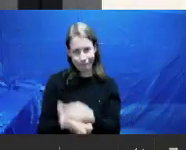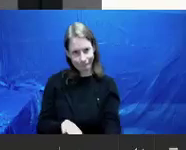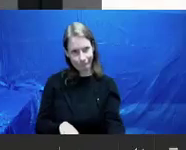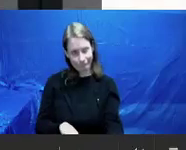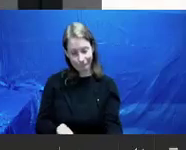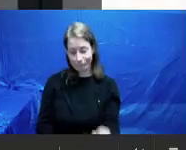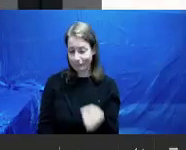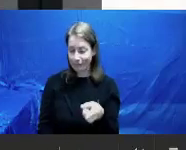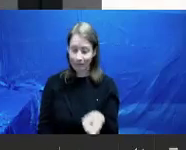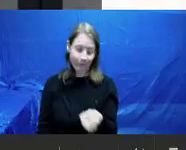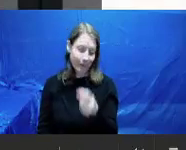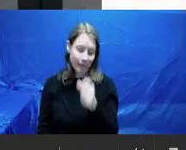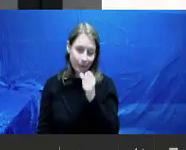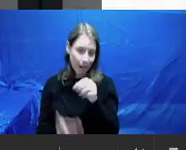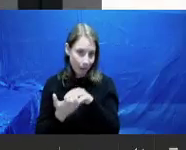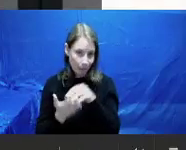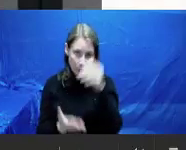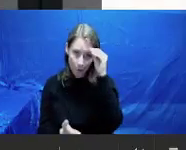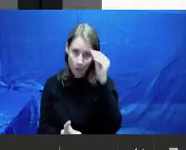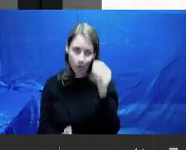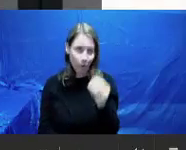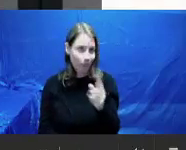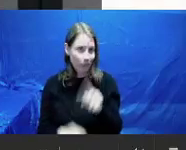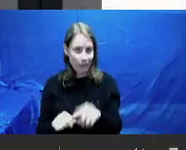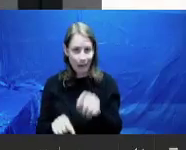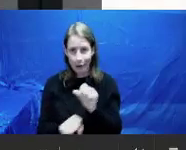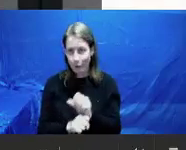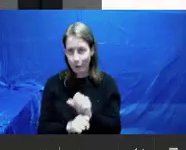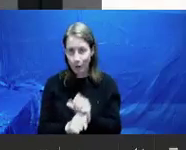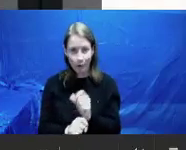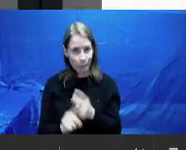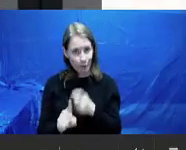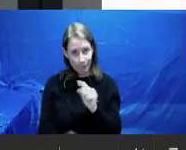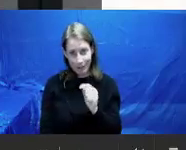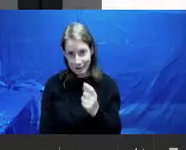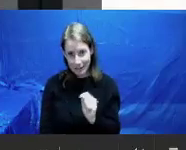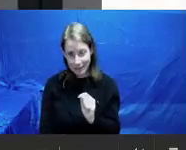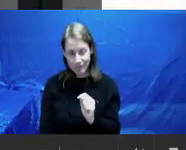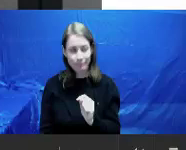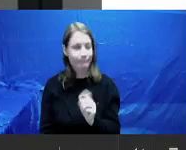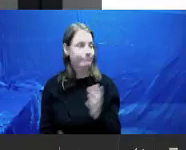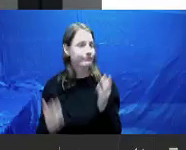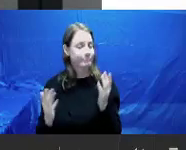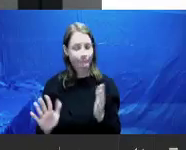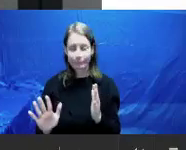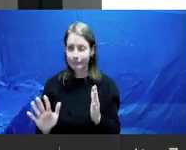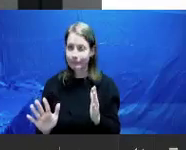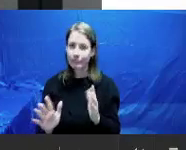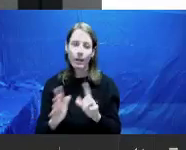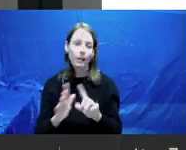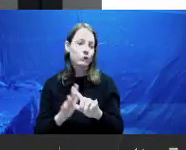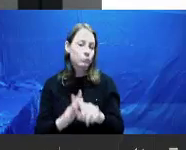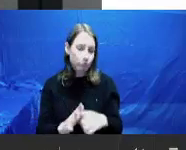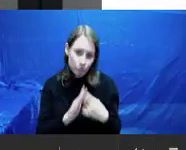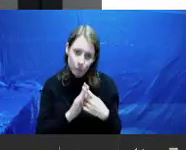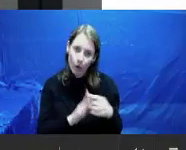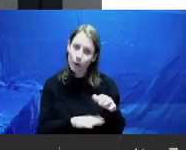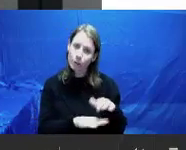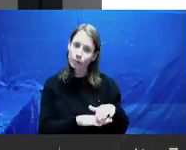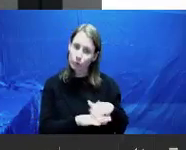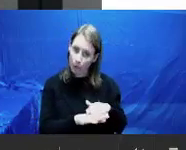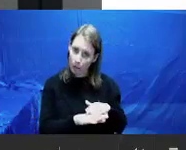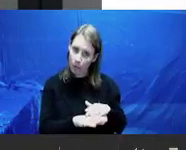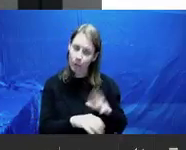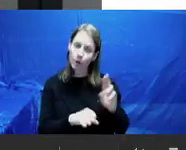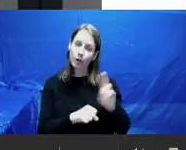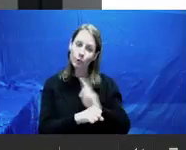with them, they're not able to learn from them, and instead it's so much more effective to start slow, to start with accessible